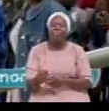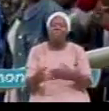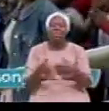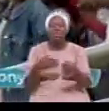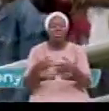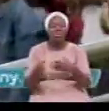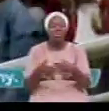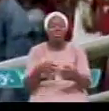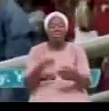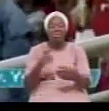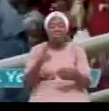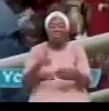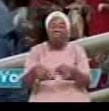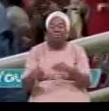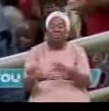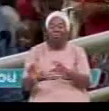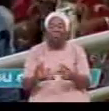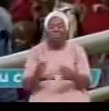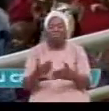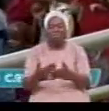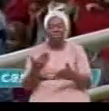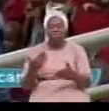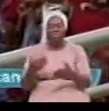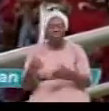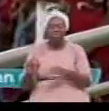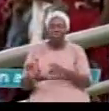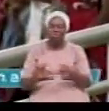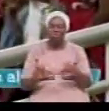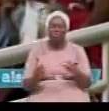Whatever you couldn't do before, do it.